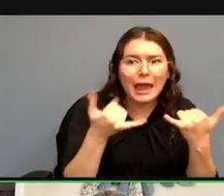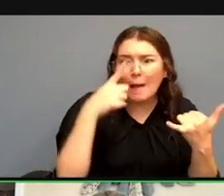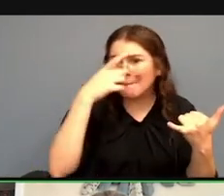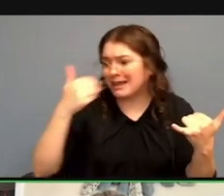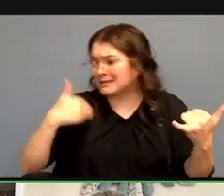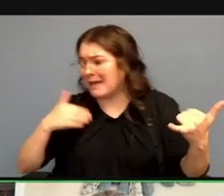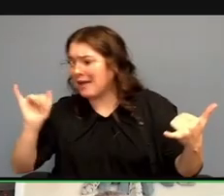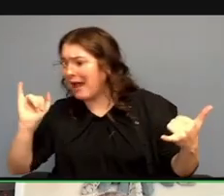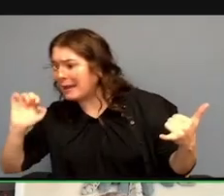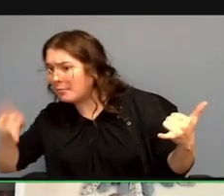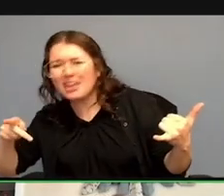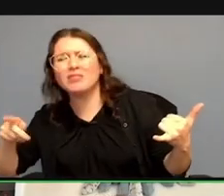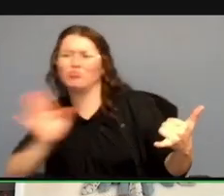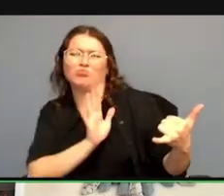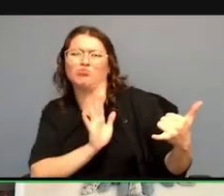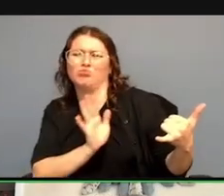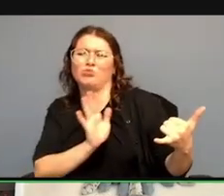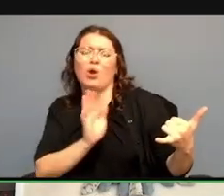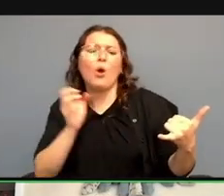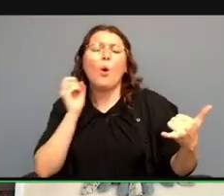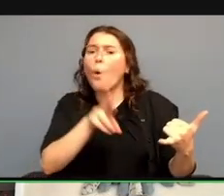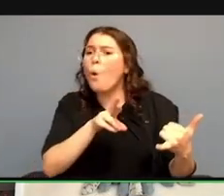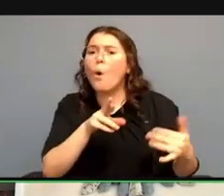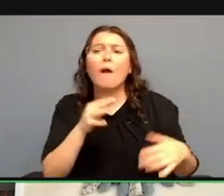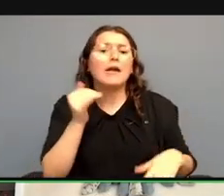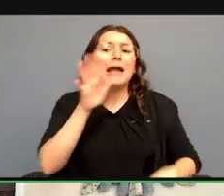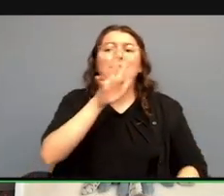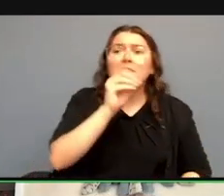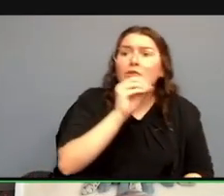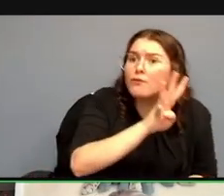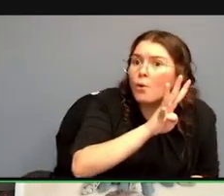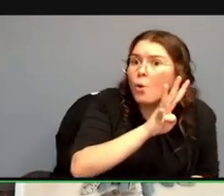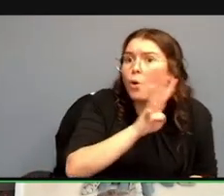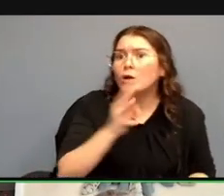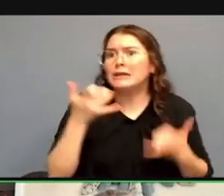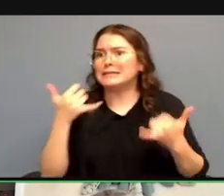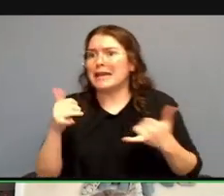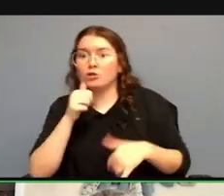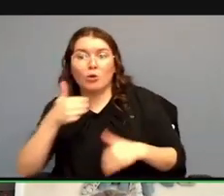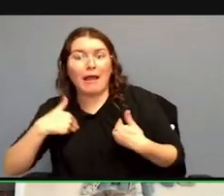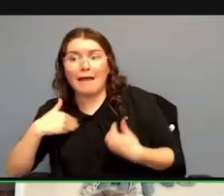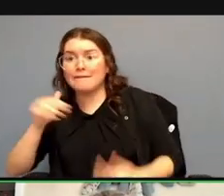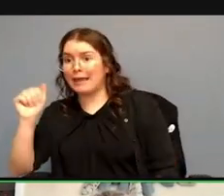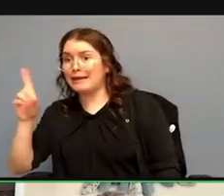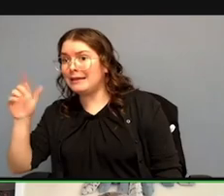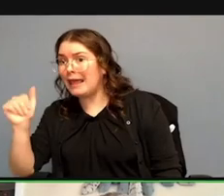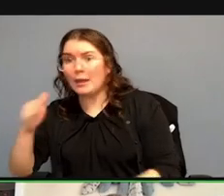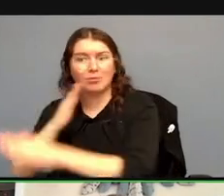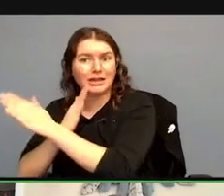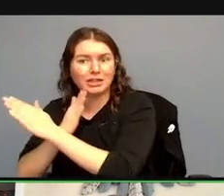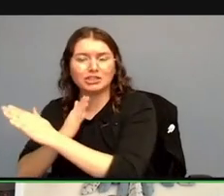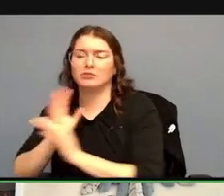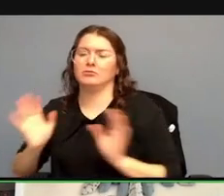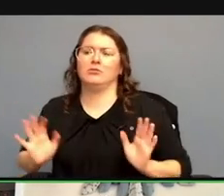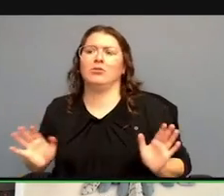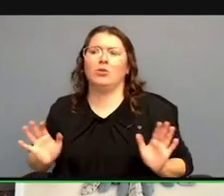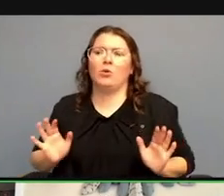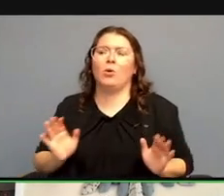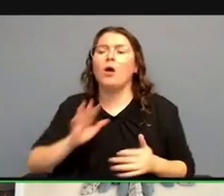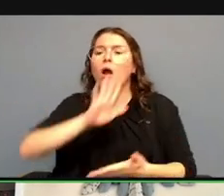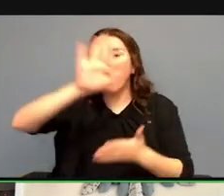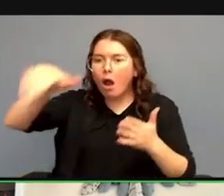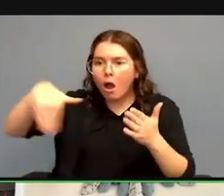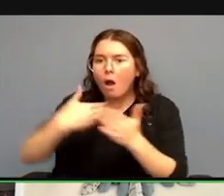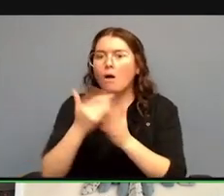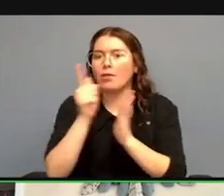an IEP, or that if you have a 504, you don't have ADA protections. Those laws